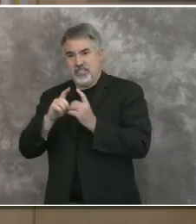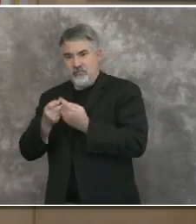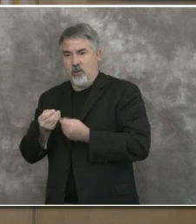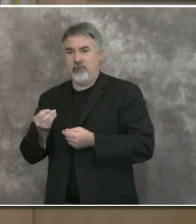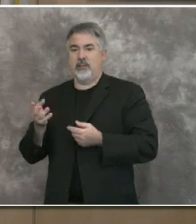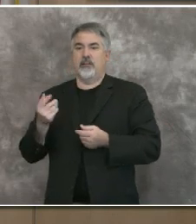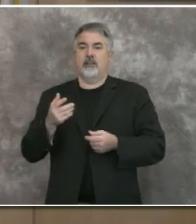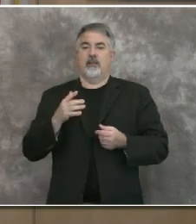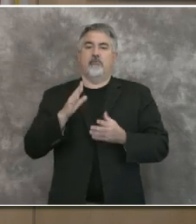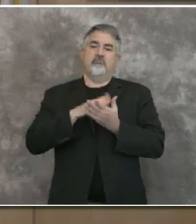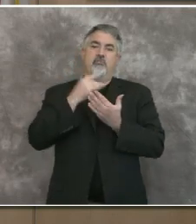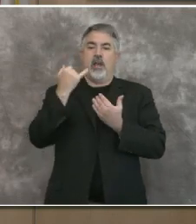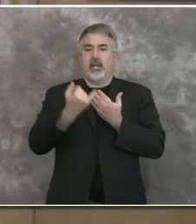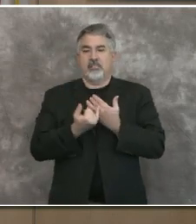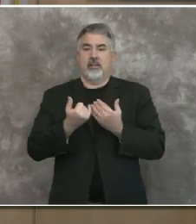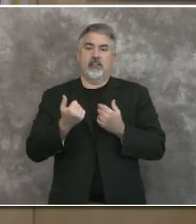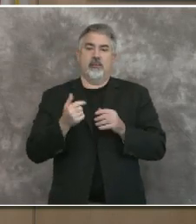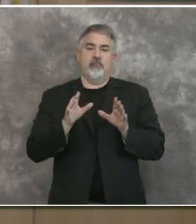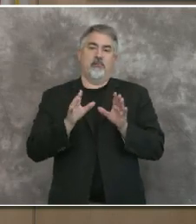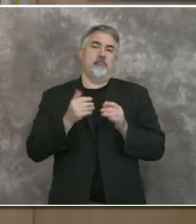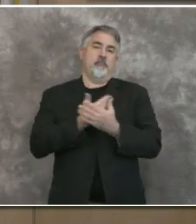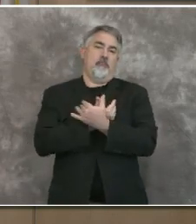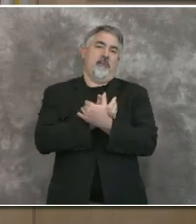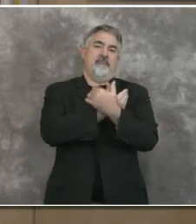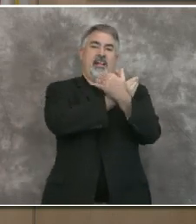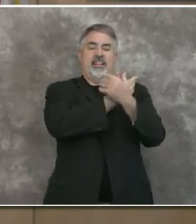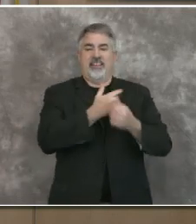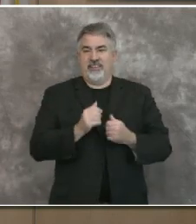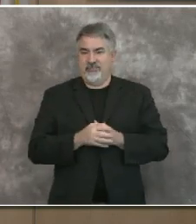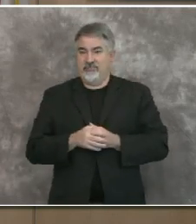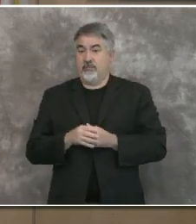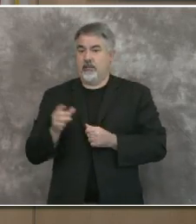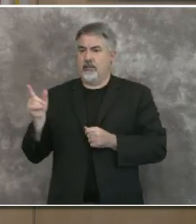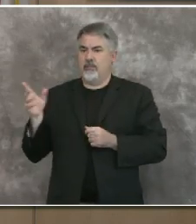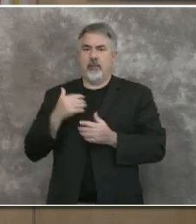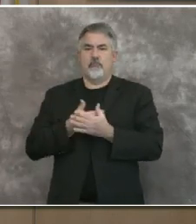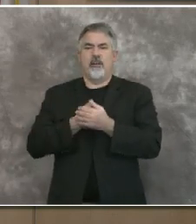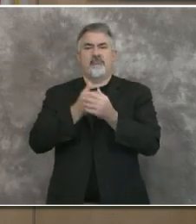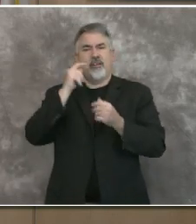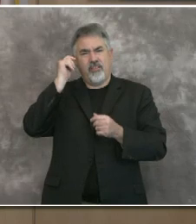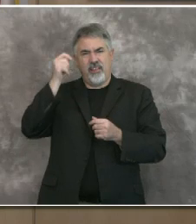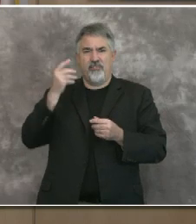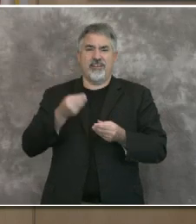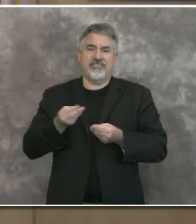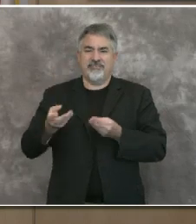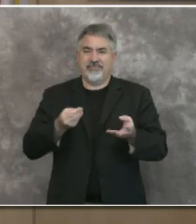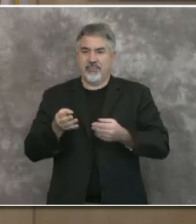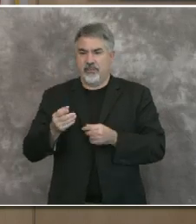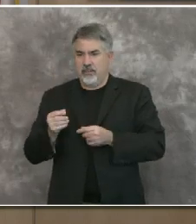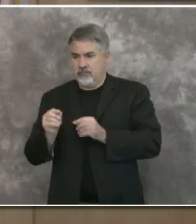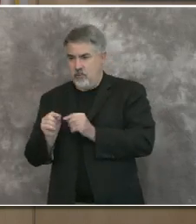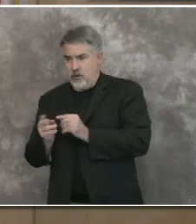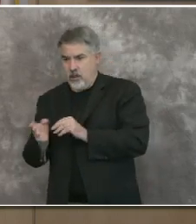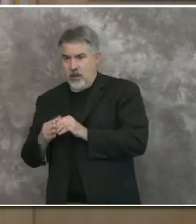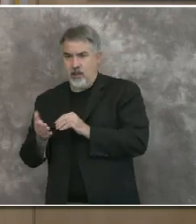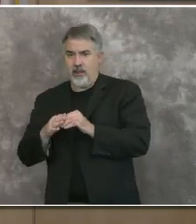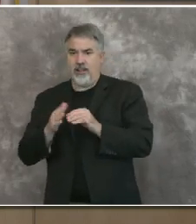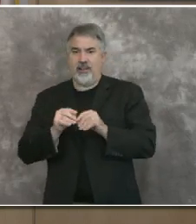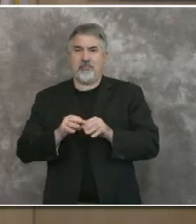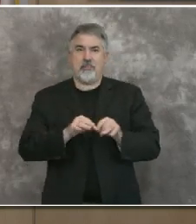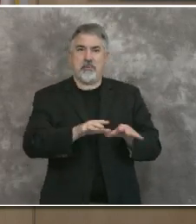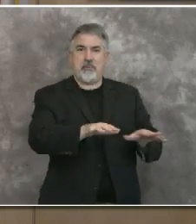Butterfly, a play on the butterfly theory that small actions can lead to big results. It's up to each of